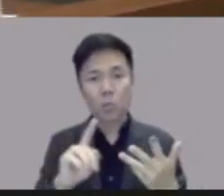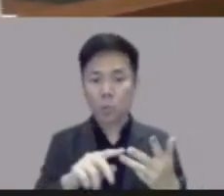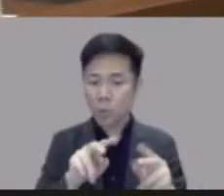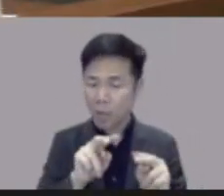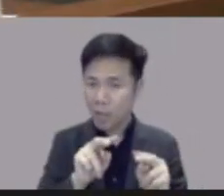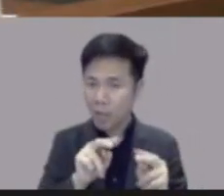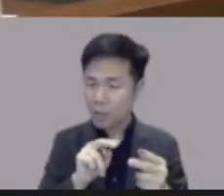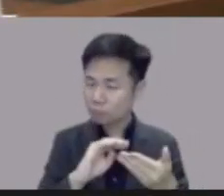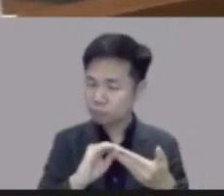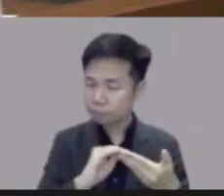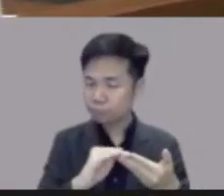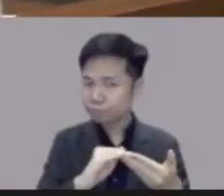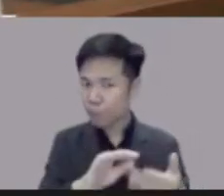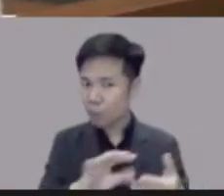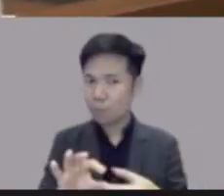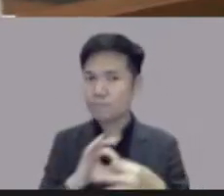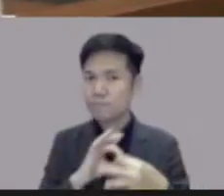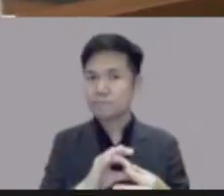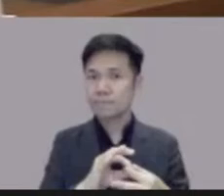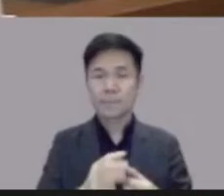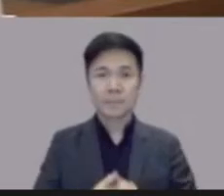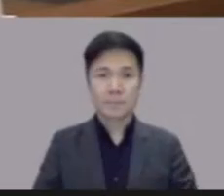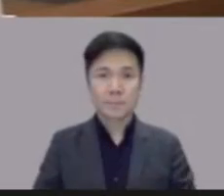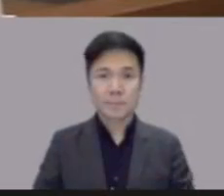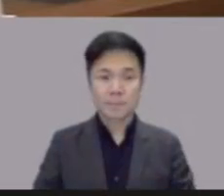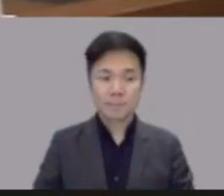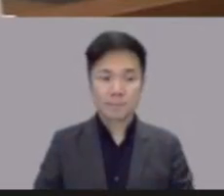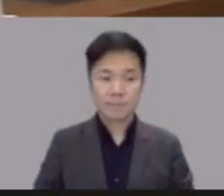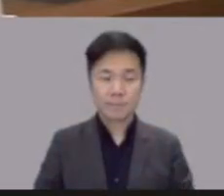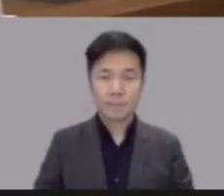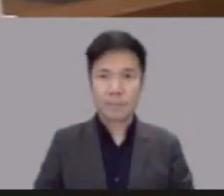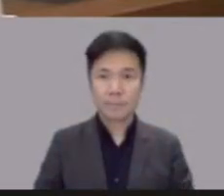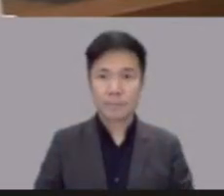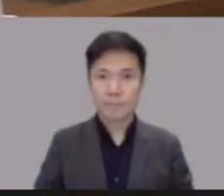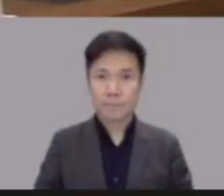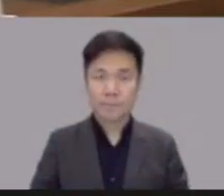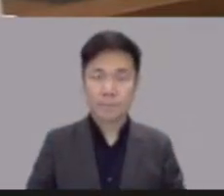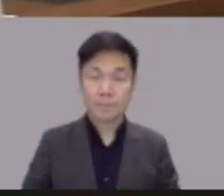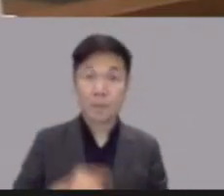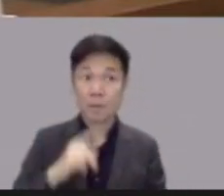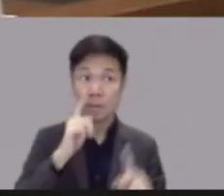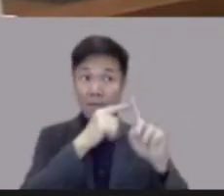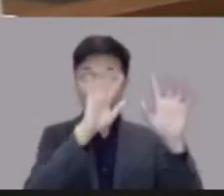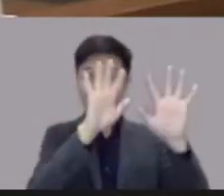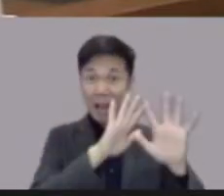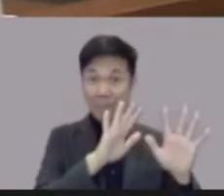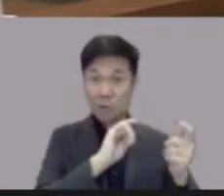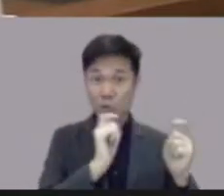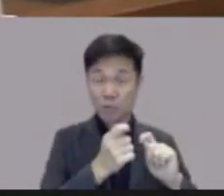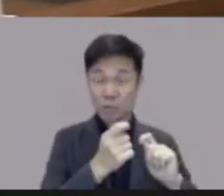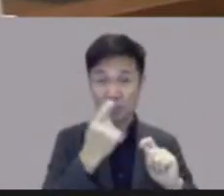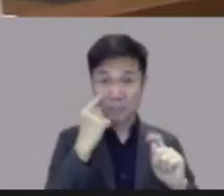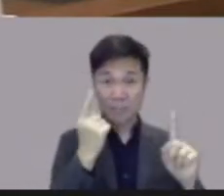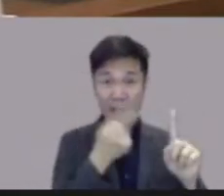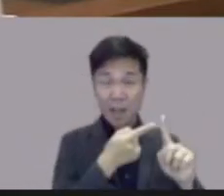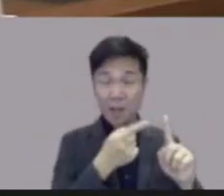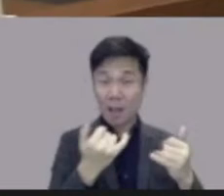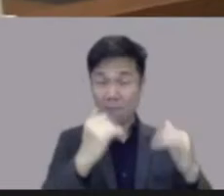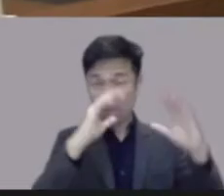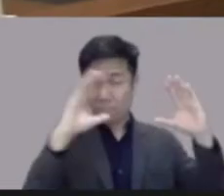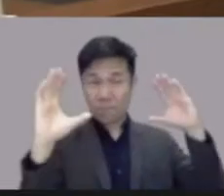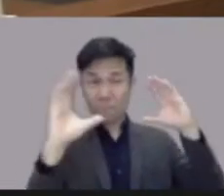all parties I think in addressing at the climate change we should focus now on